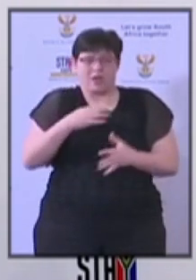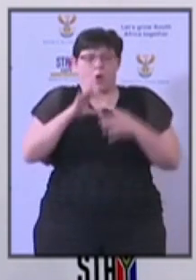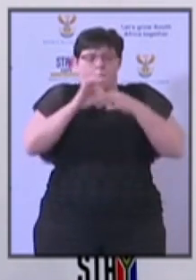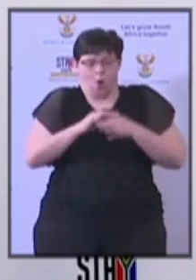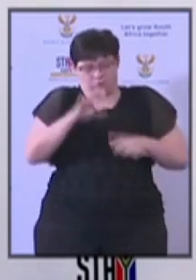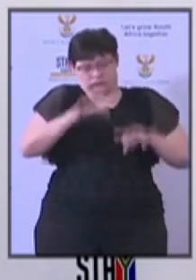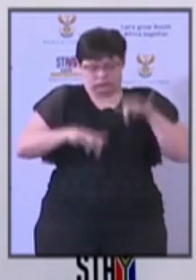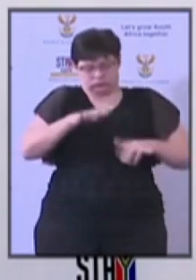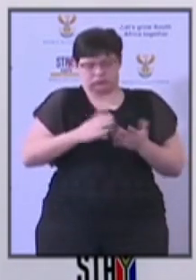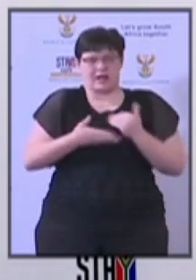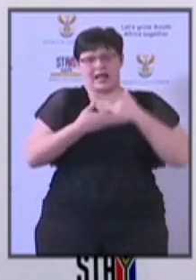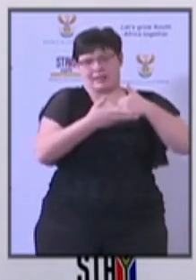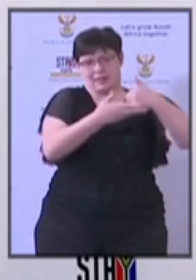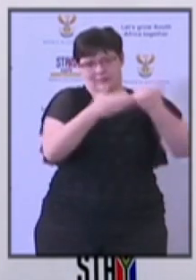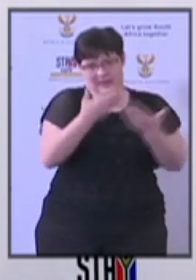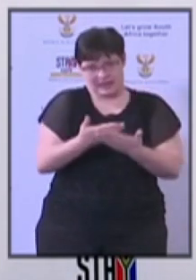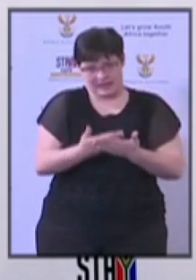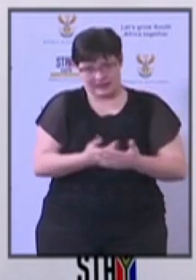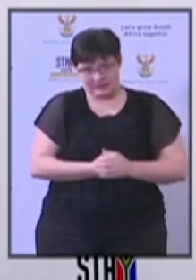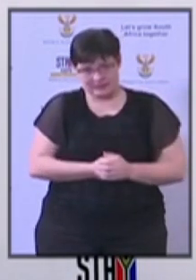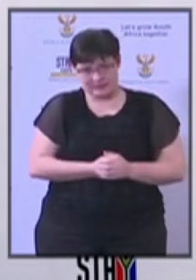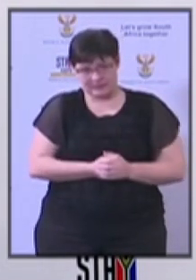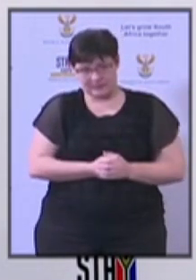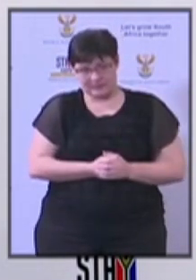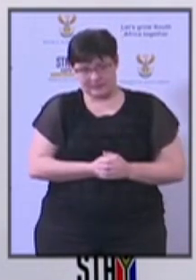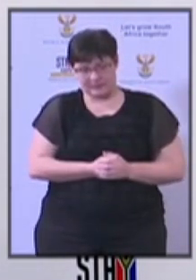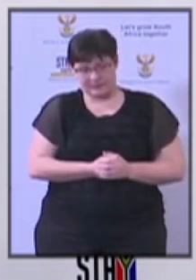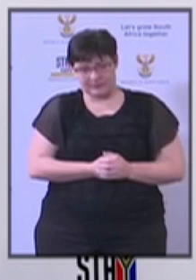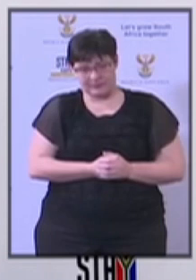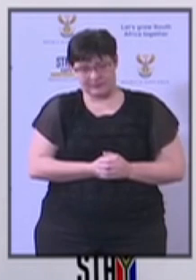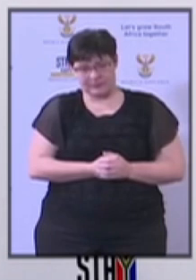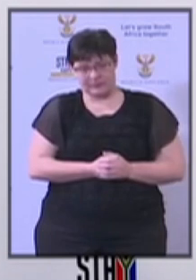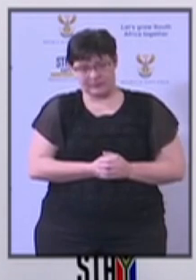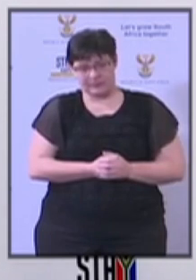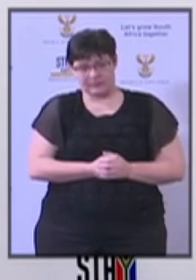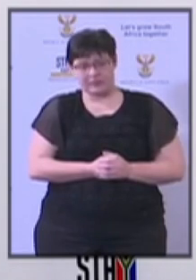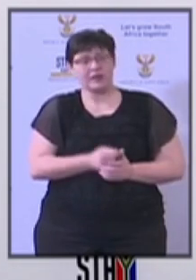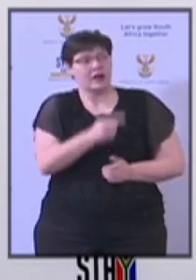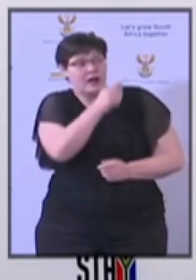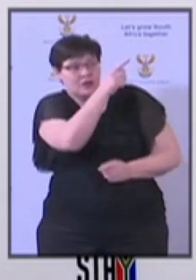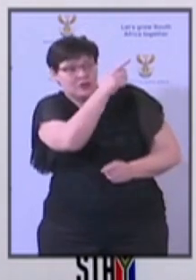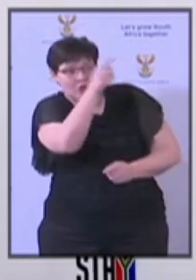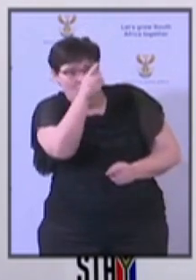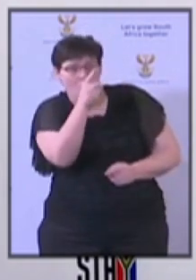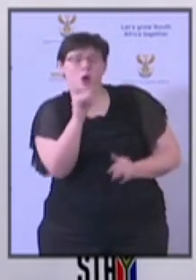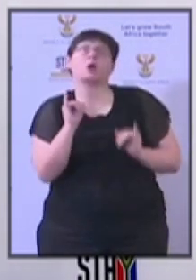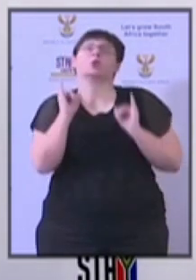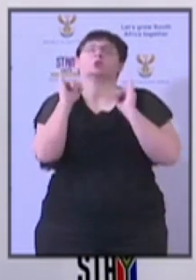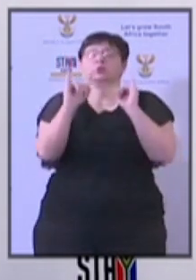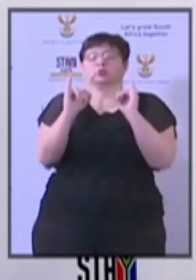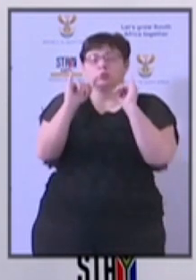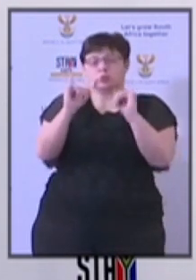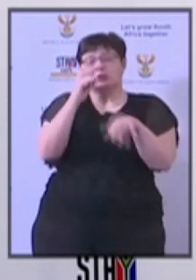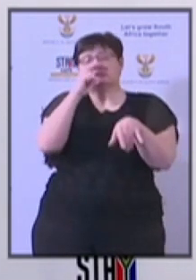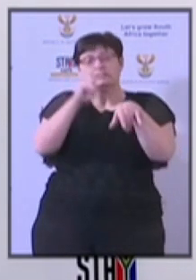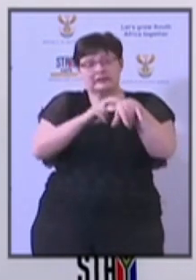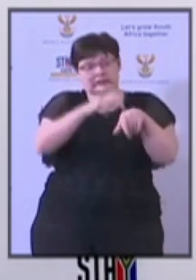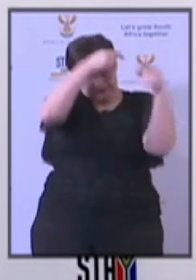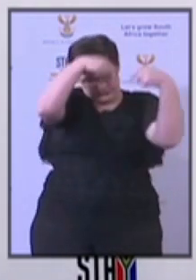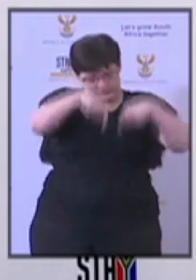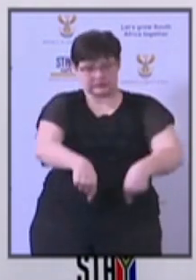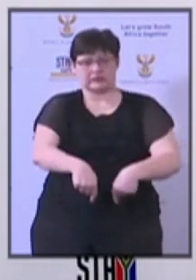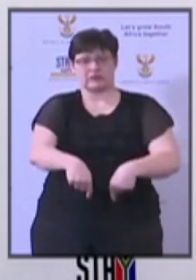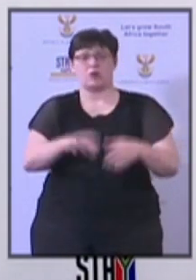And now, I have just mentioned earlier on that those who need to come home as an emergency and they need a passport, they will be given